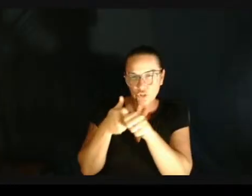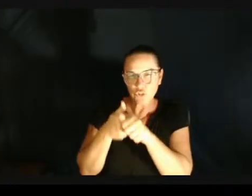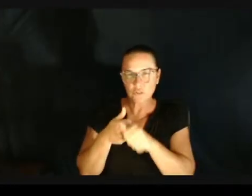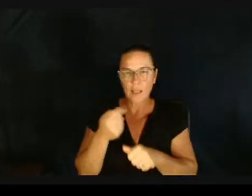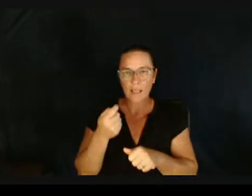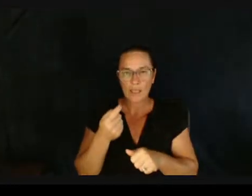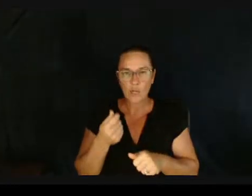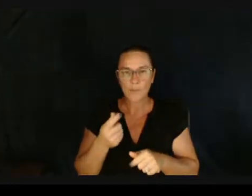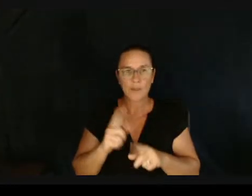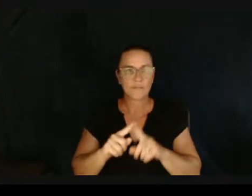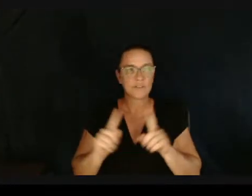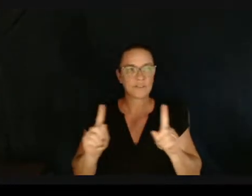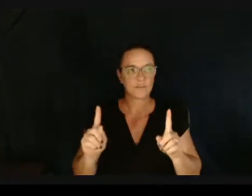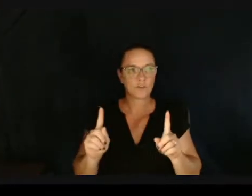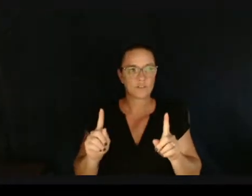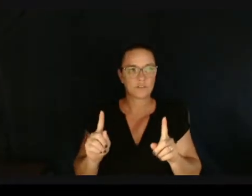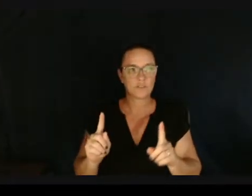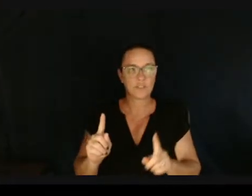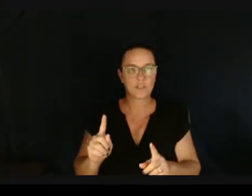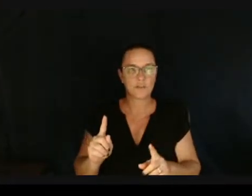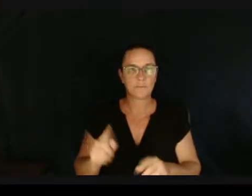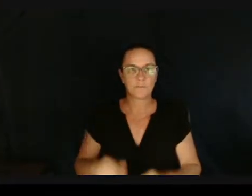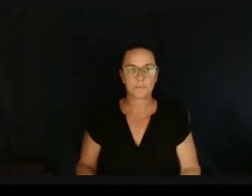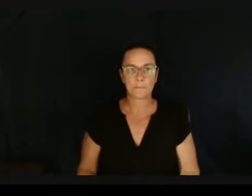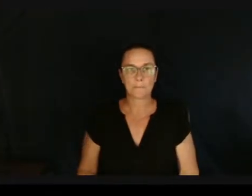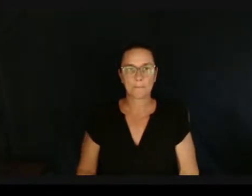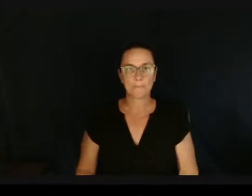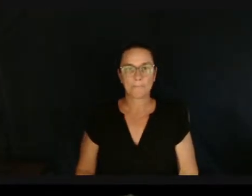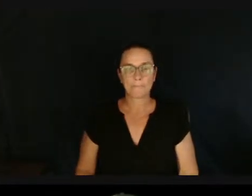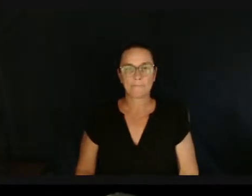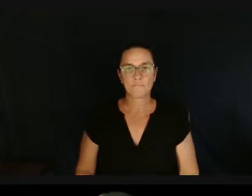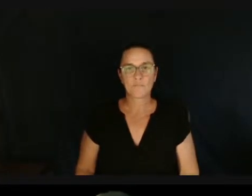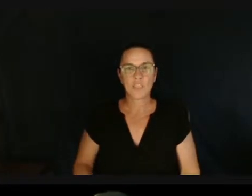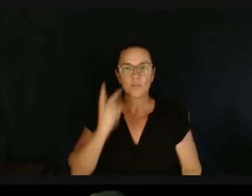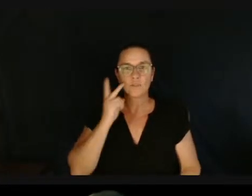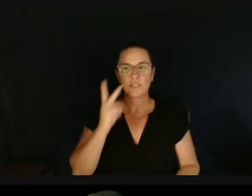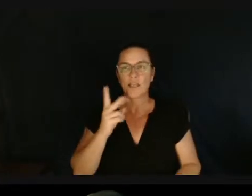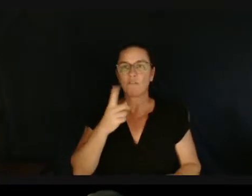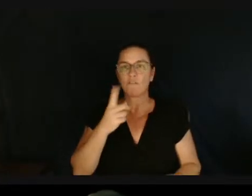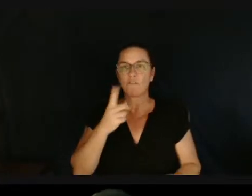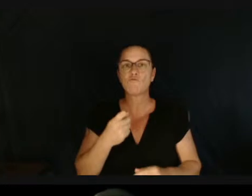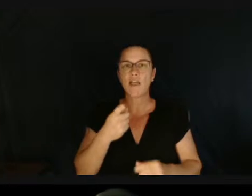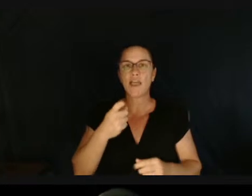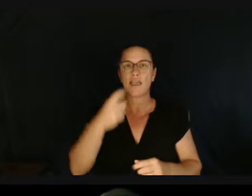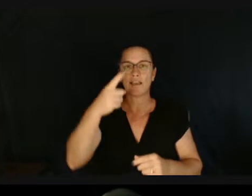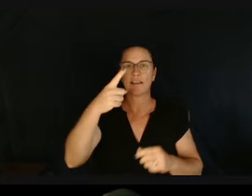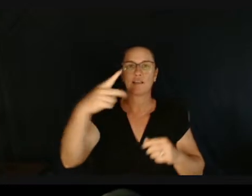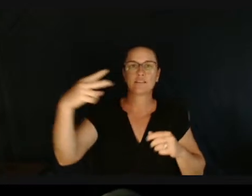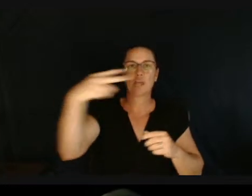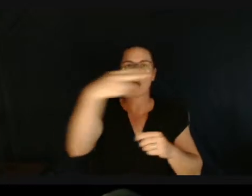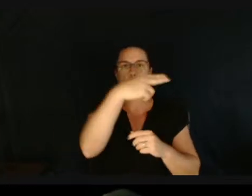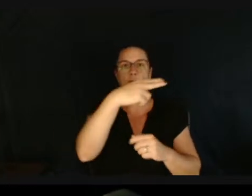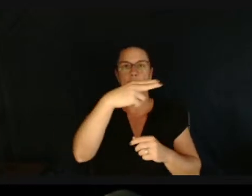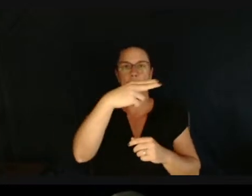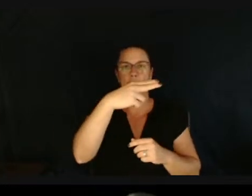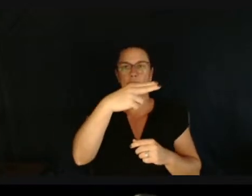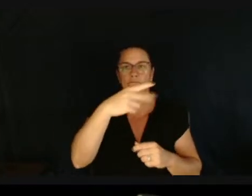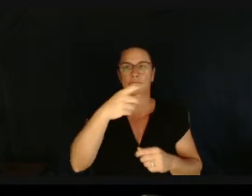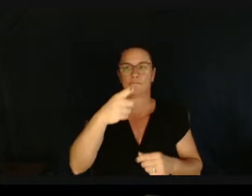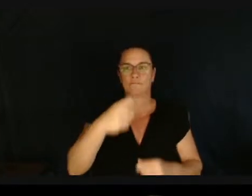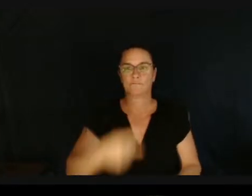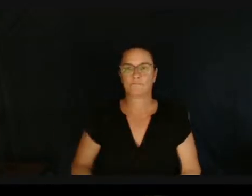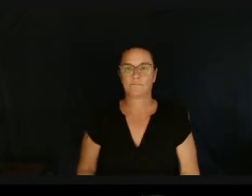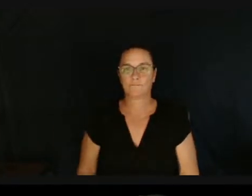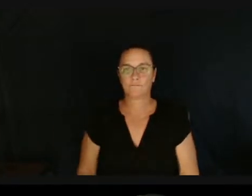differences, right? Here's episode 15, and look at how the red is actually cut off by the top of the screen there,